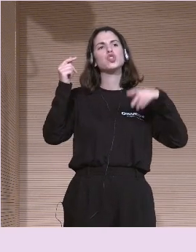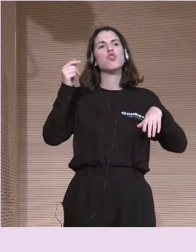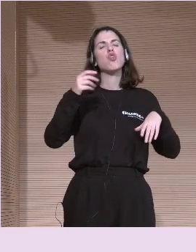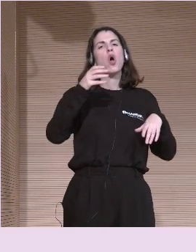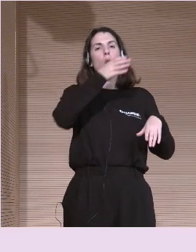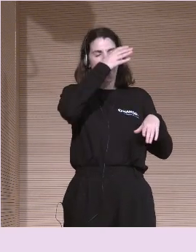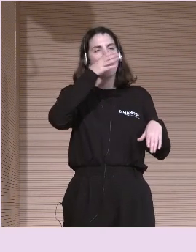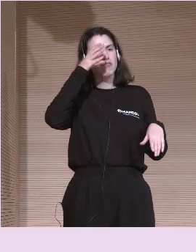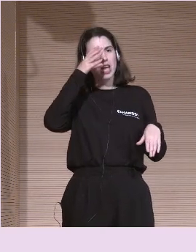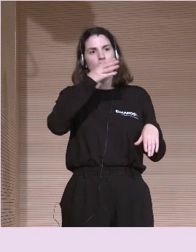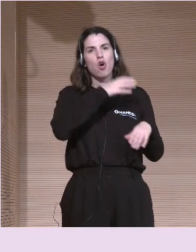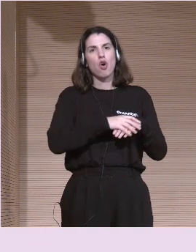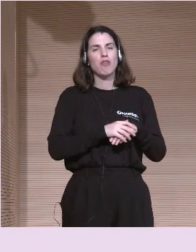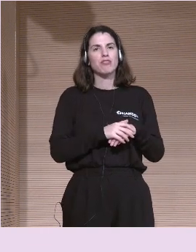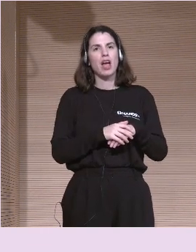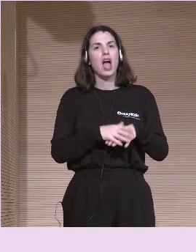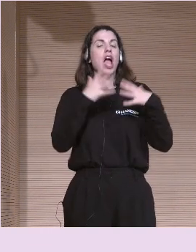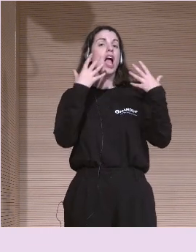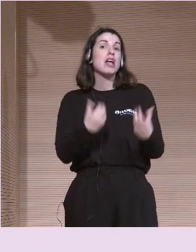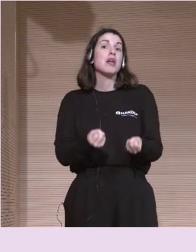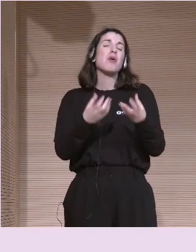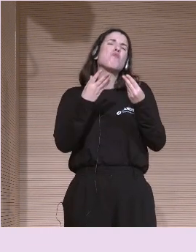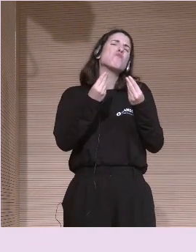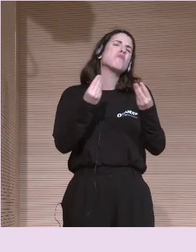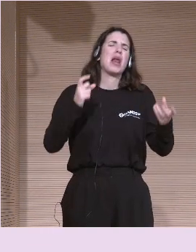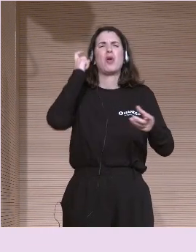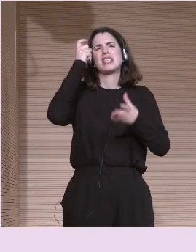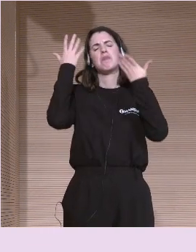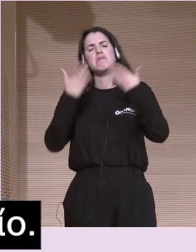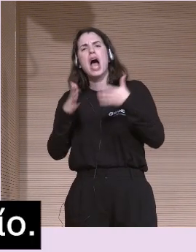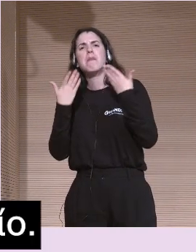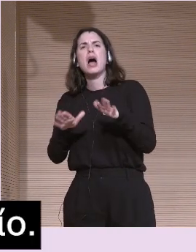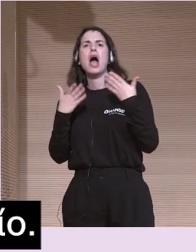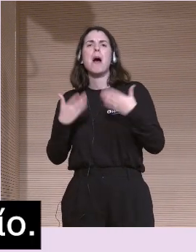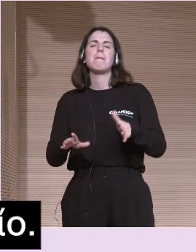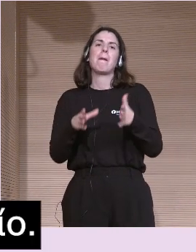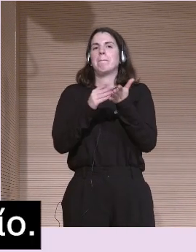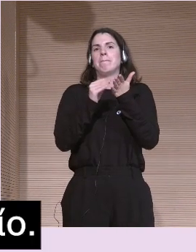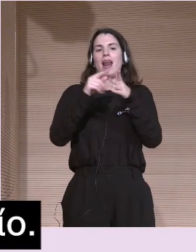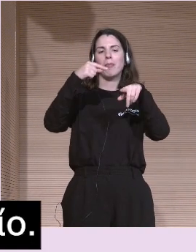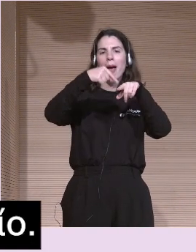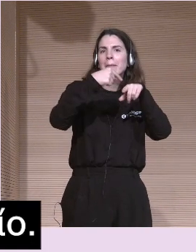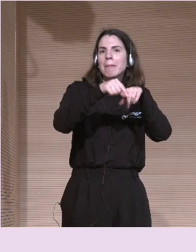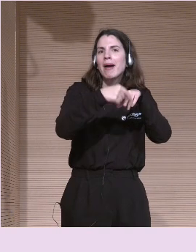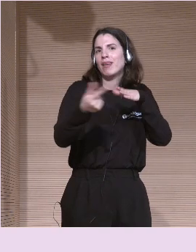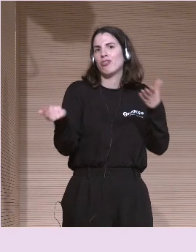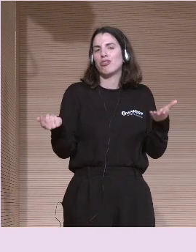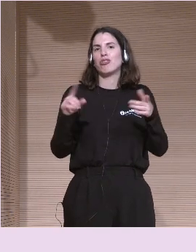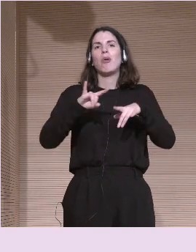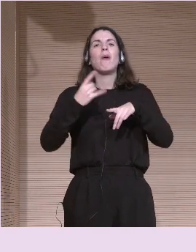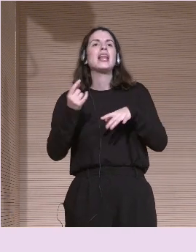drop in and do at weekends, like nail art and making ear cuffs for carnival. You know, there are any number of activities that go on at the museum. And